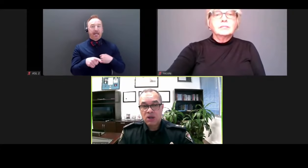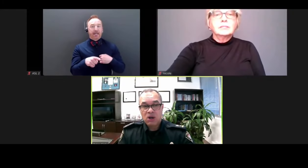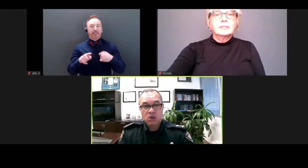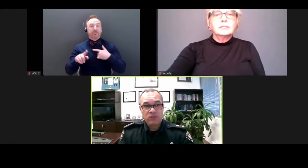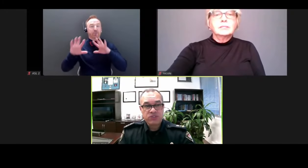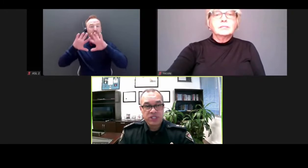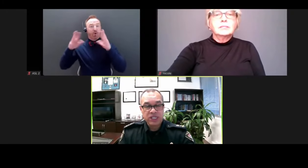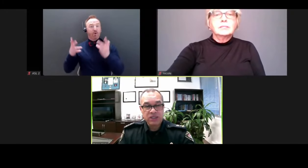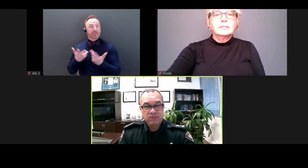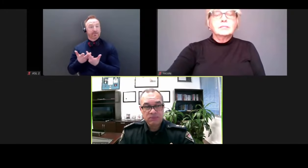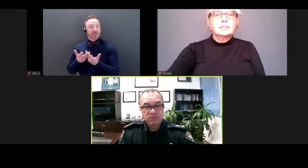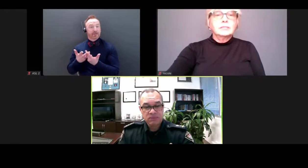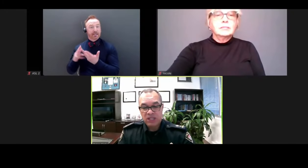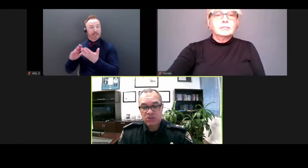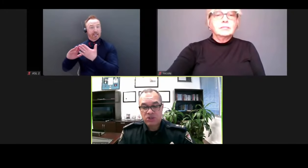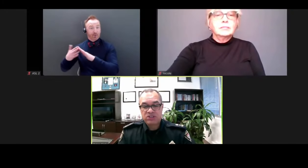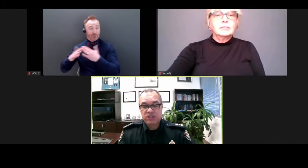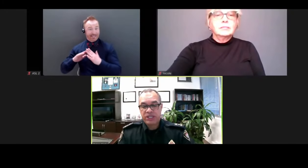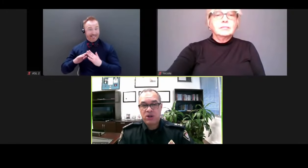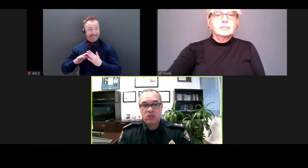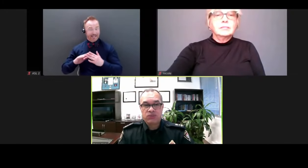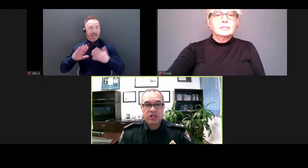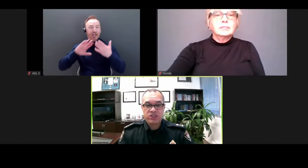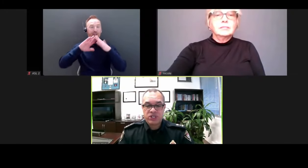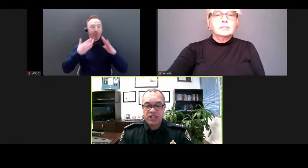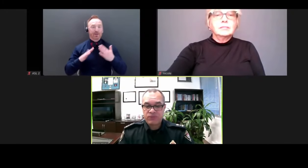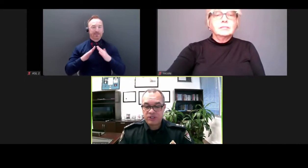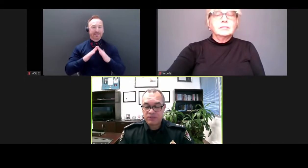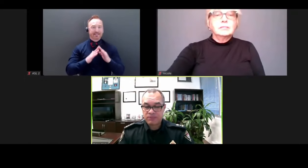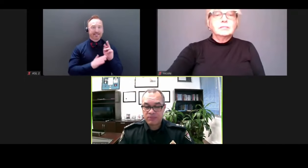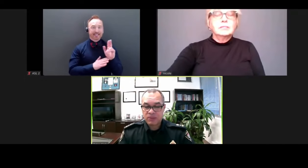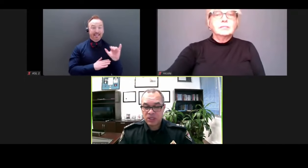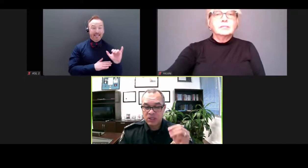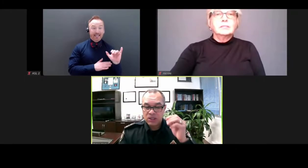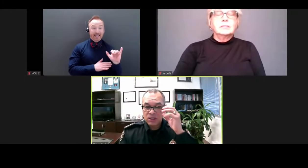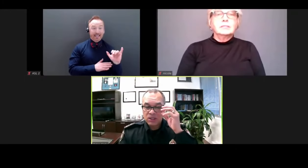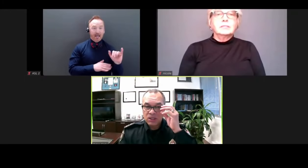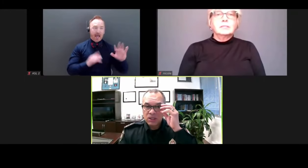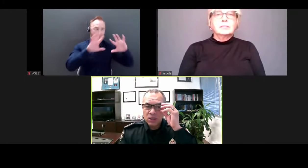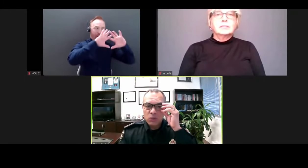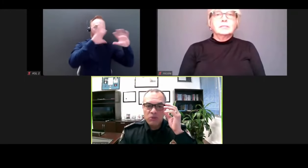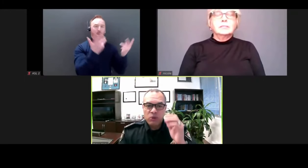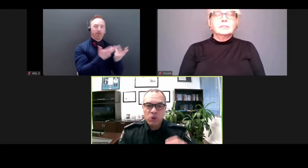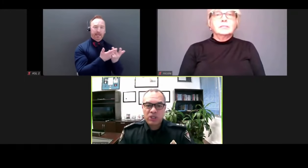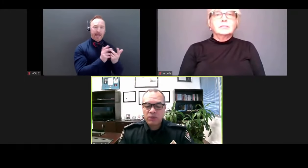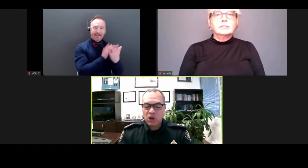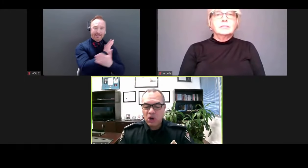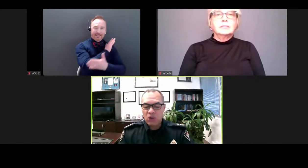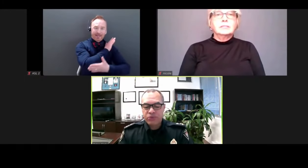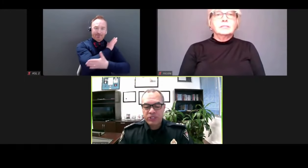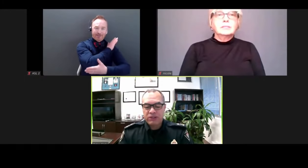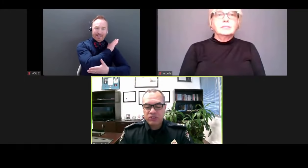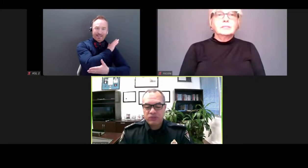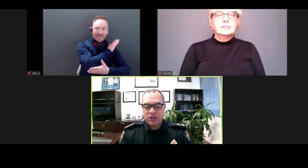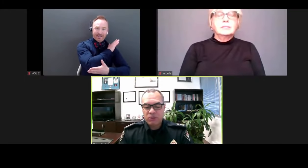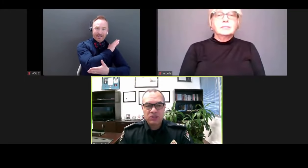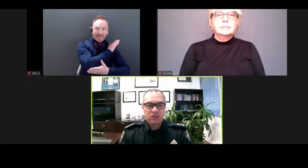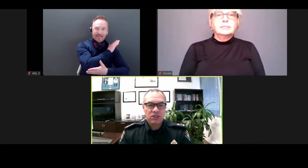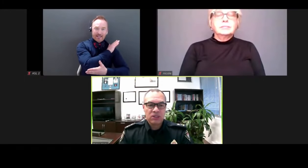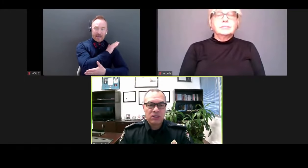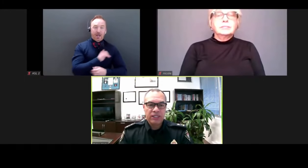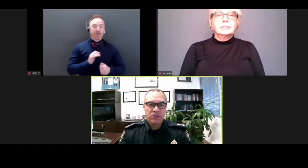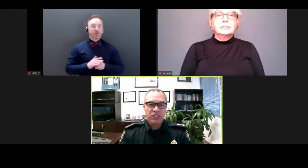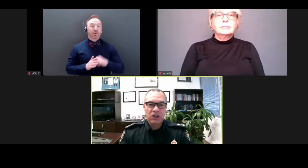whole of city, and increasingly whole of country effort. We've been working with all three levels of